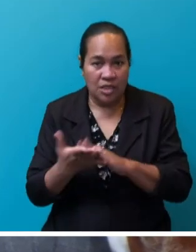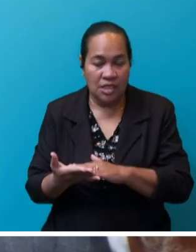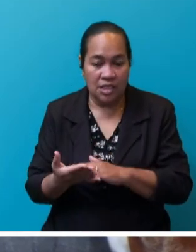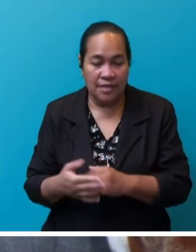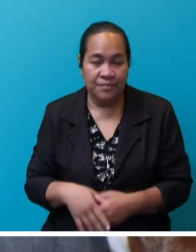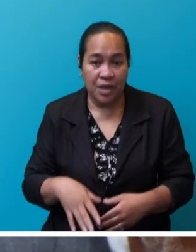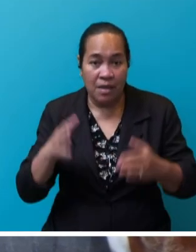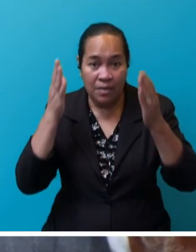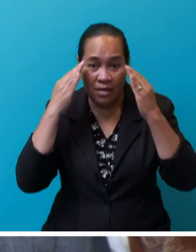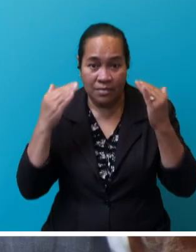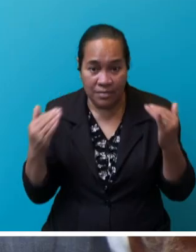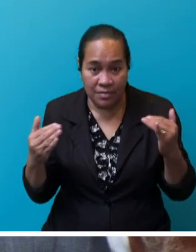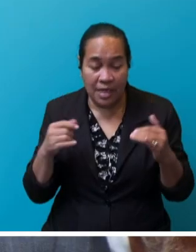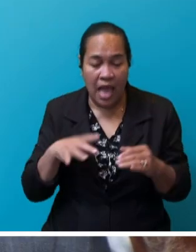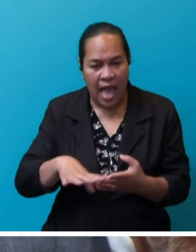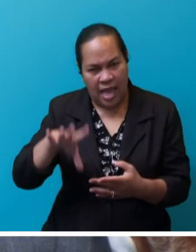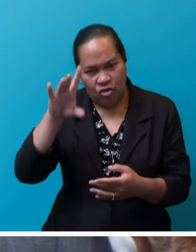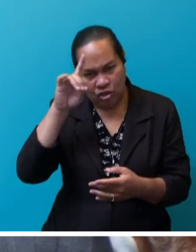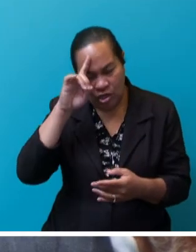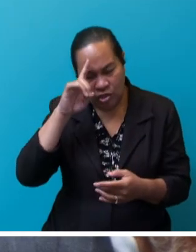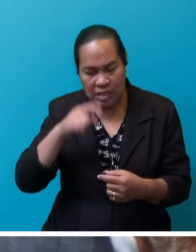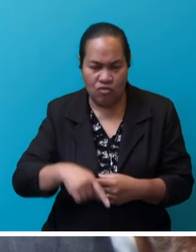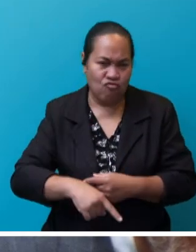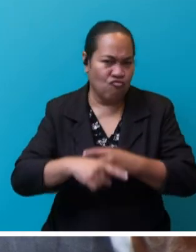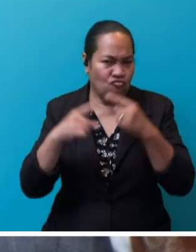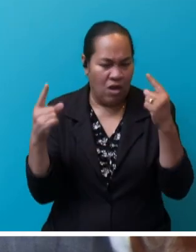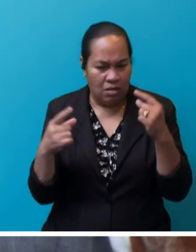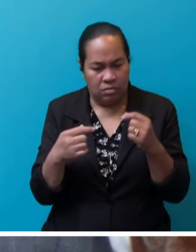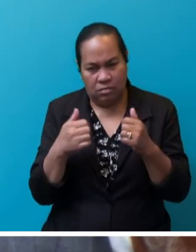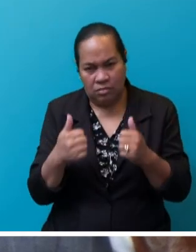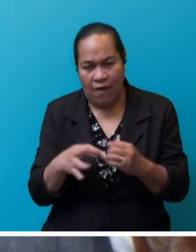Speaker, we all know that education is one of the greatest tools for empowerment.